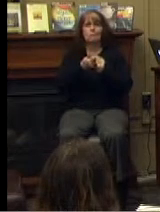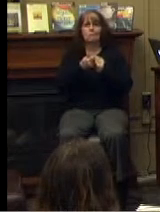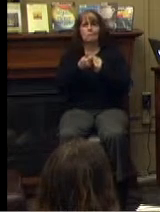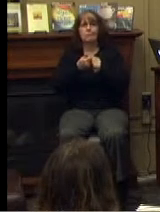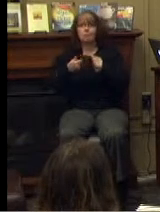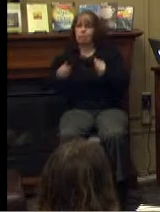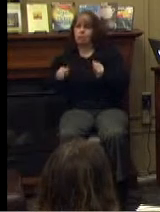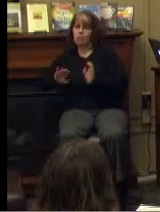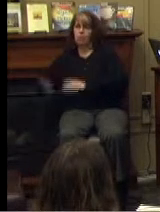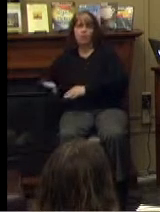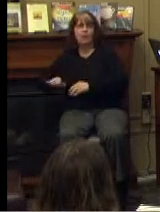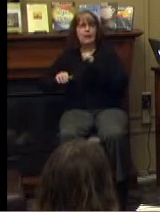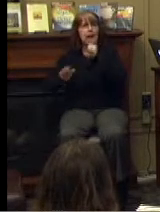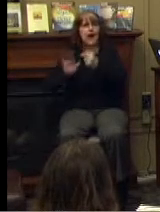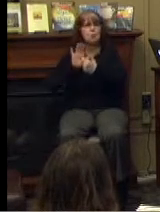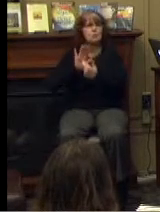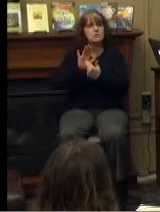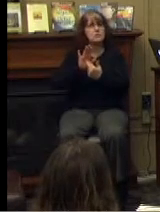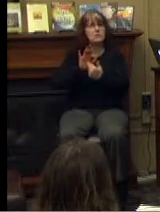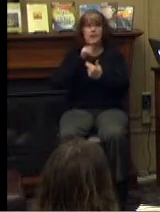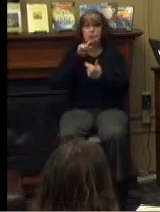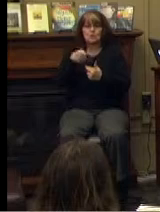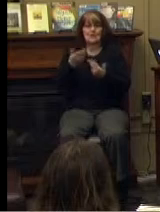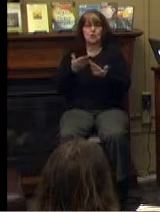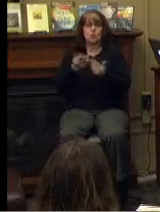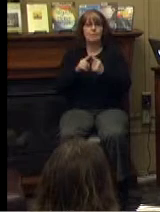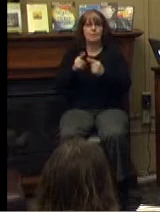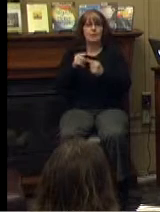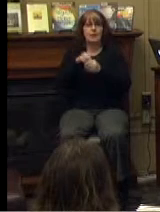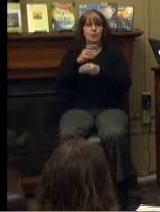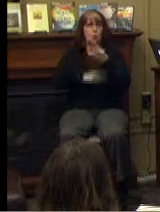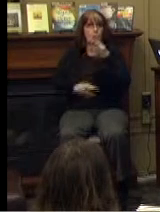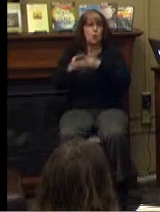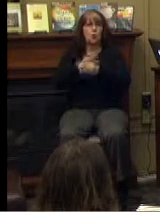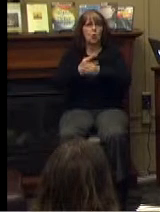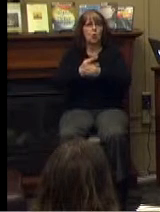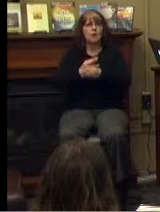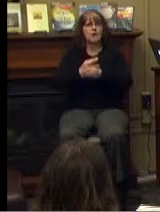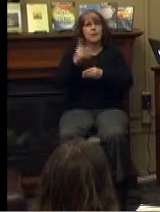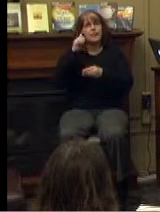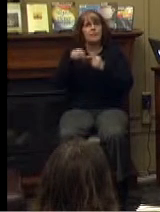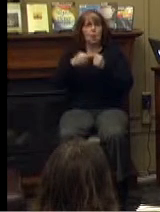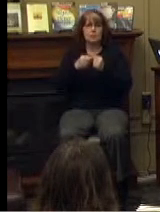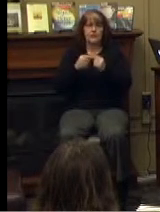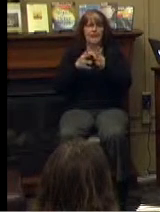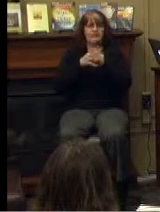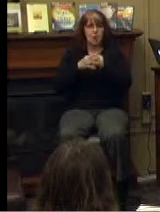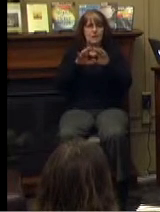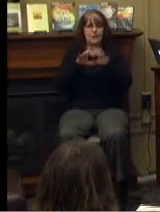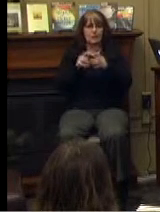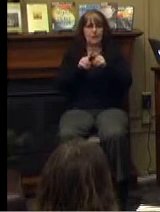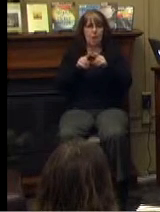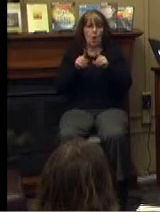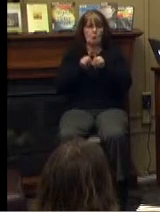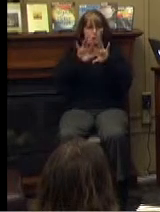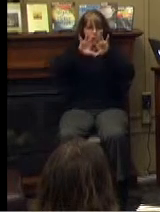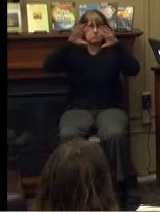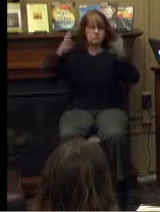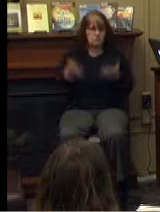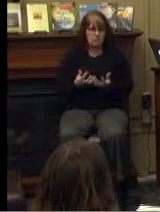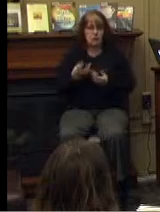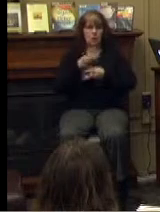but globally. Like I said, in an international context, when I actually just went to Antigua over